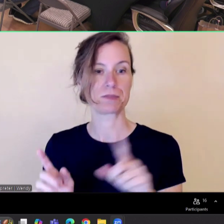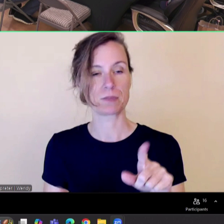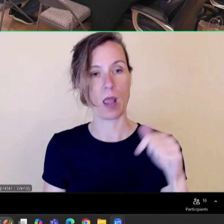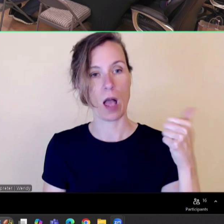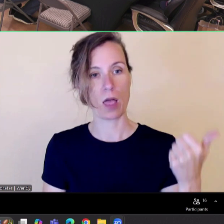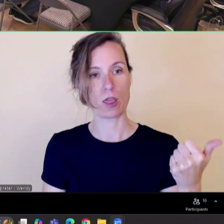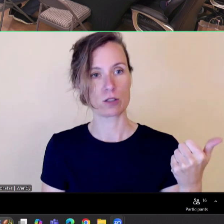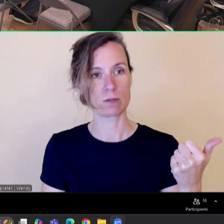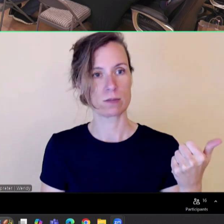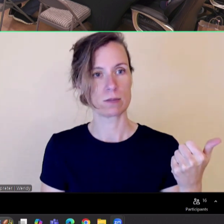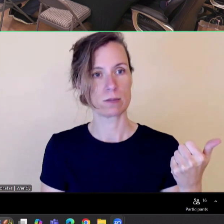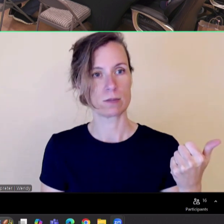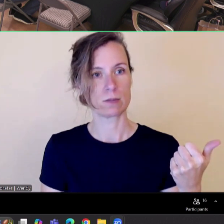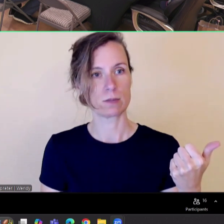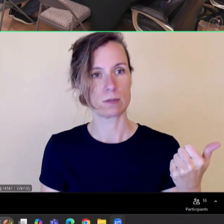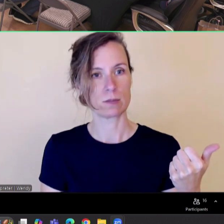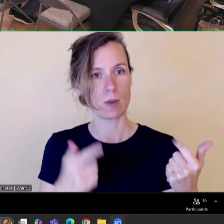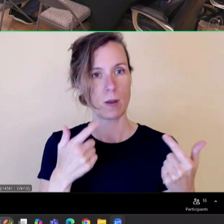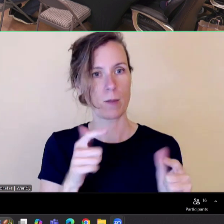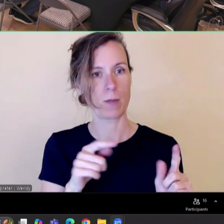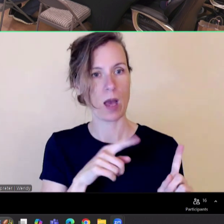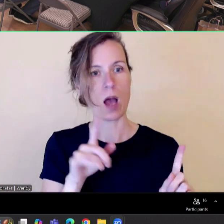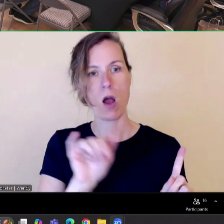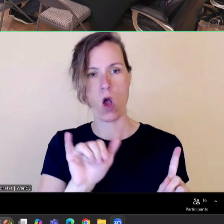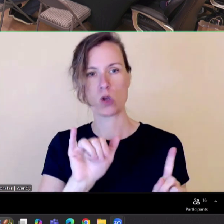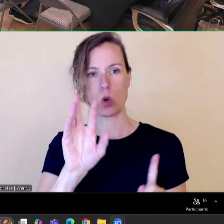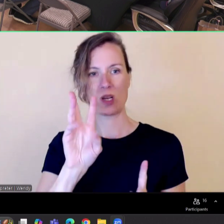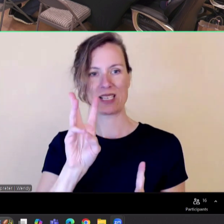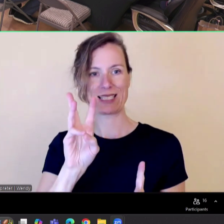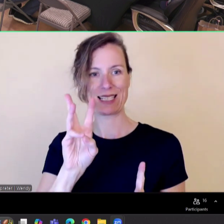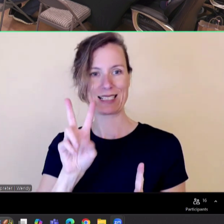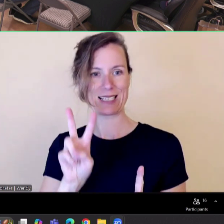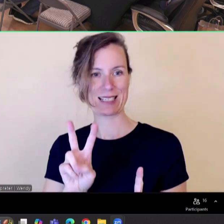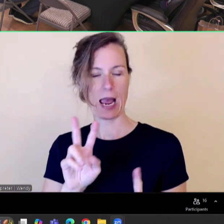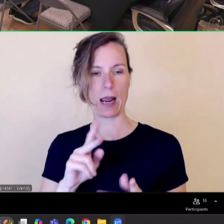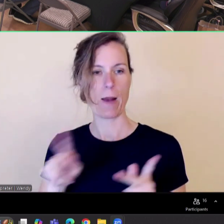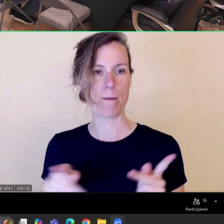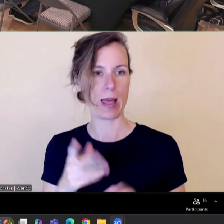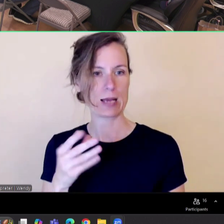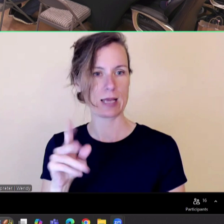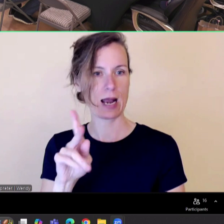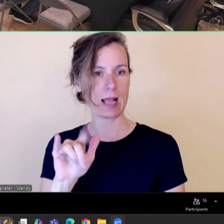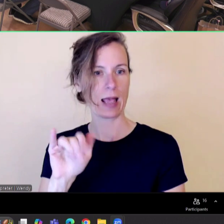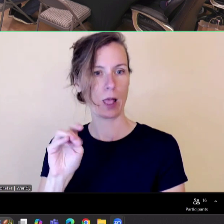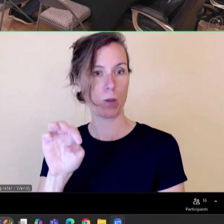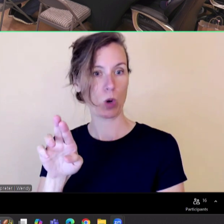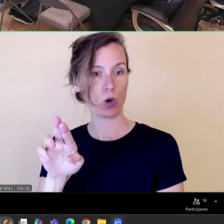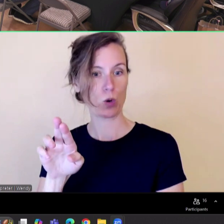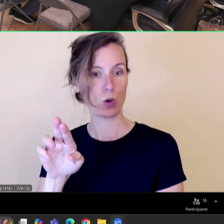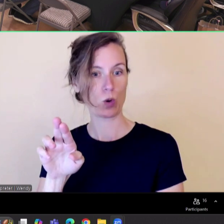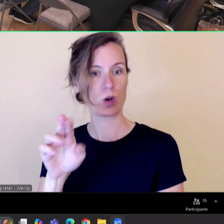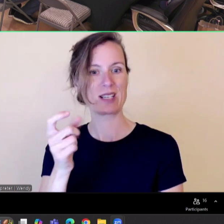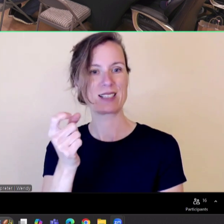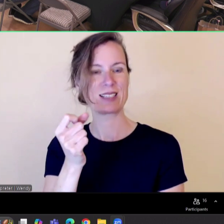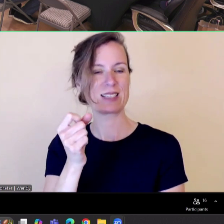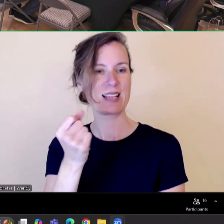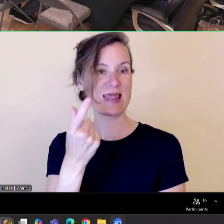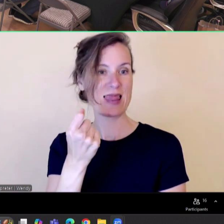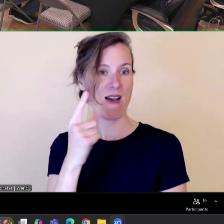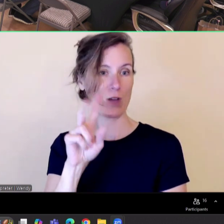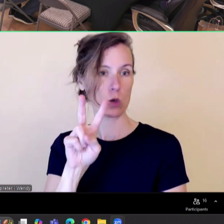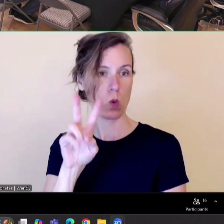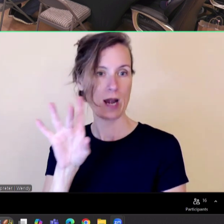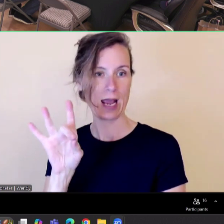I think, I'll say 62nd place in Kilmer was 1,128 daily violations, and that one had 82%.